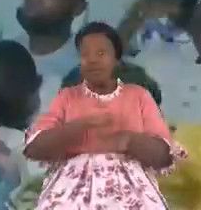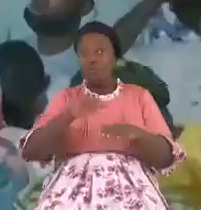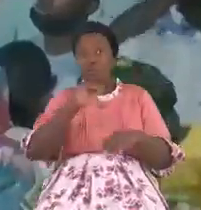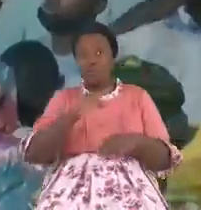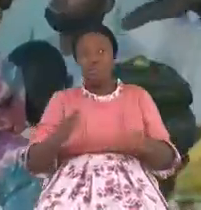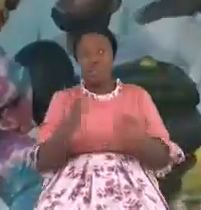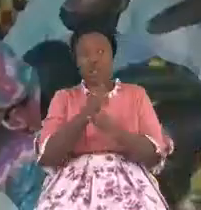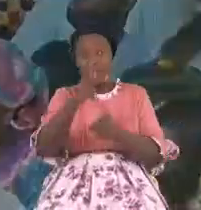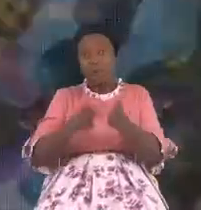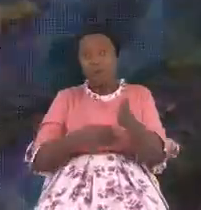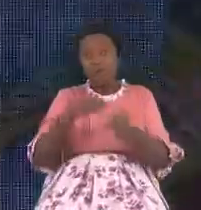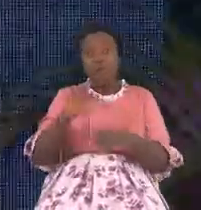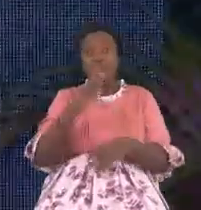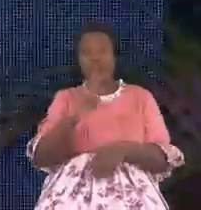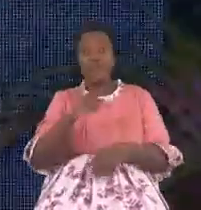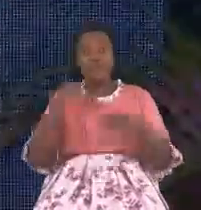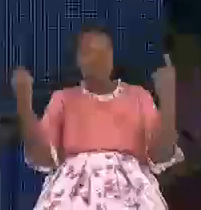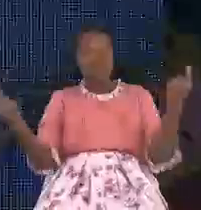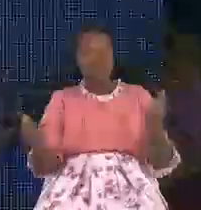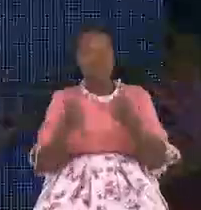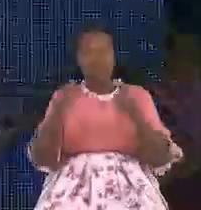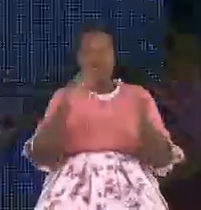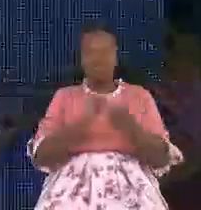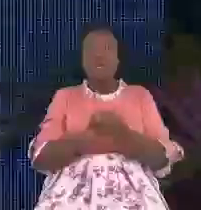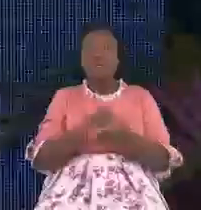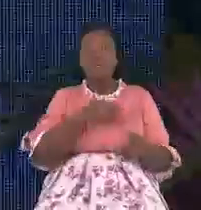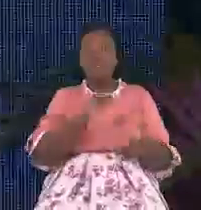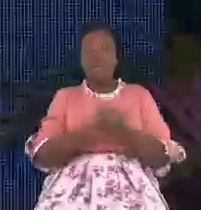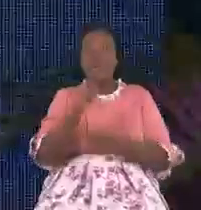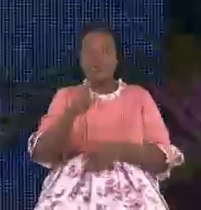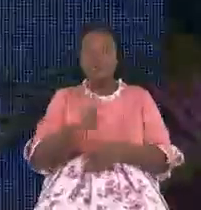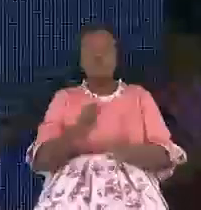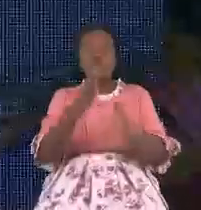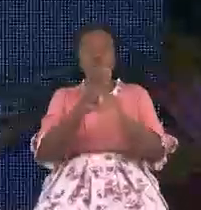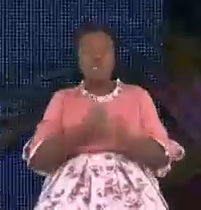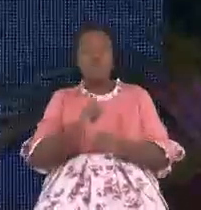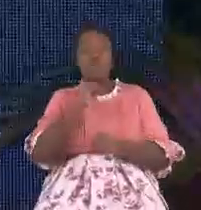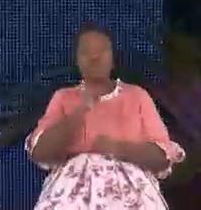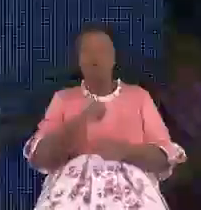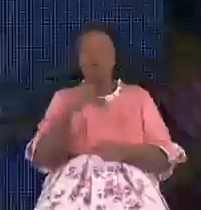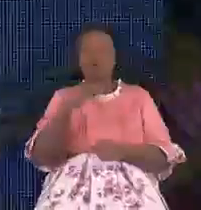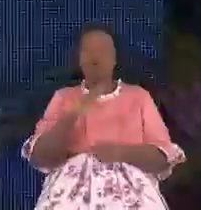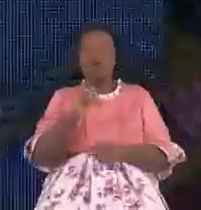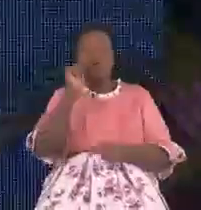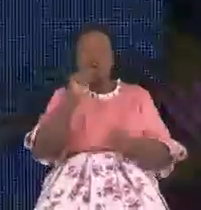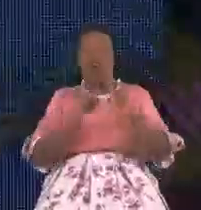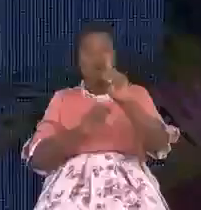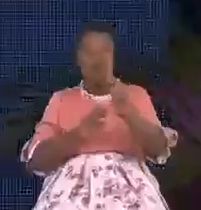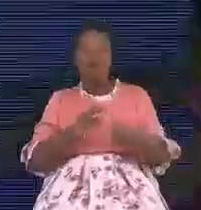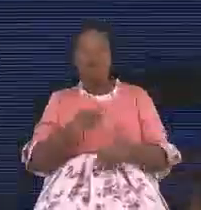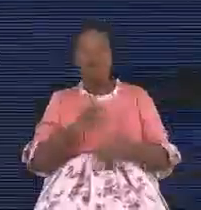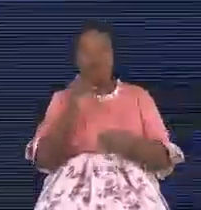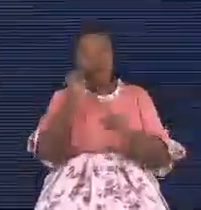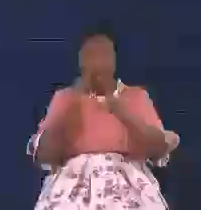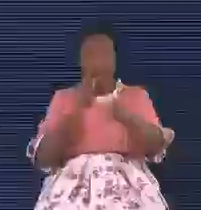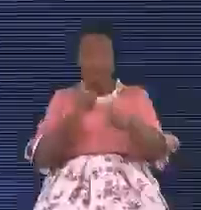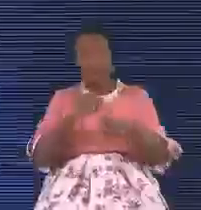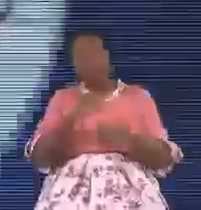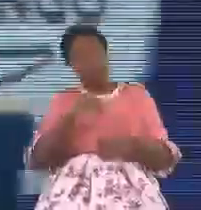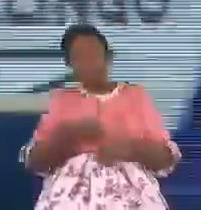of her sins and that she received not of her plagues look at that come